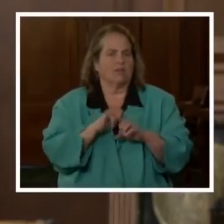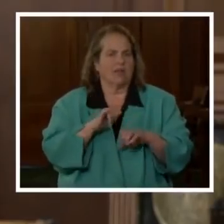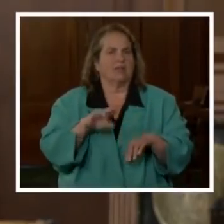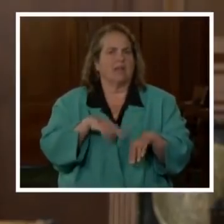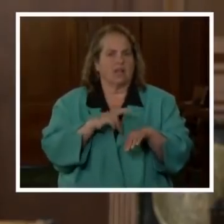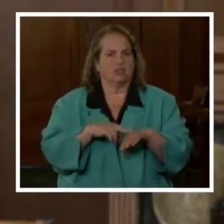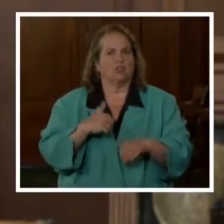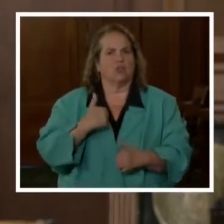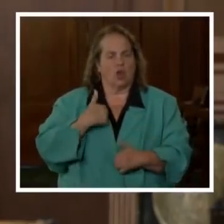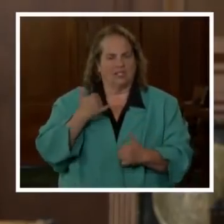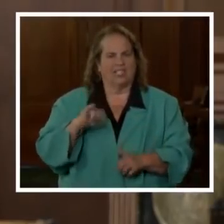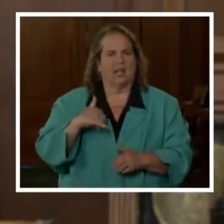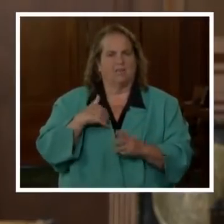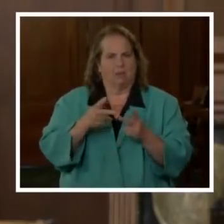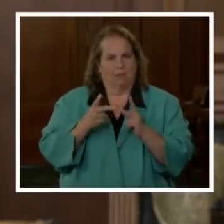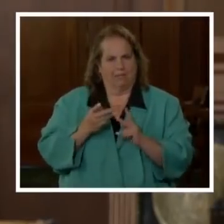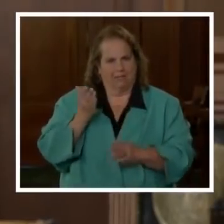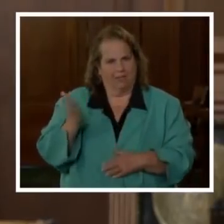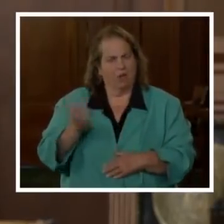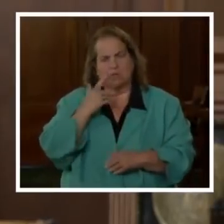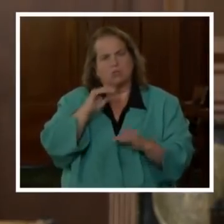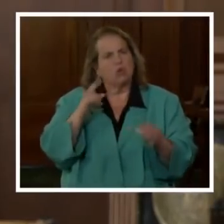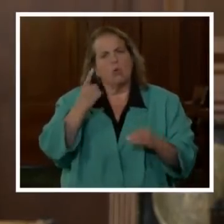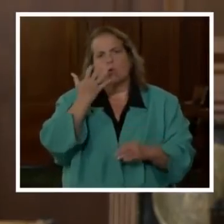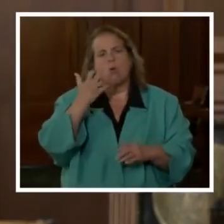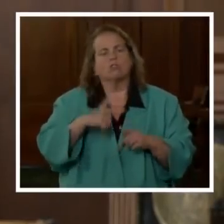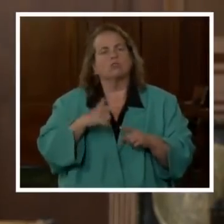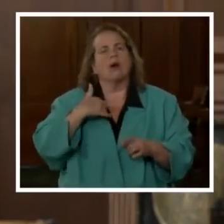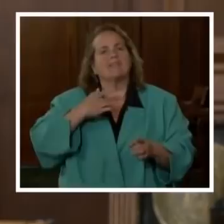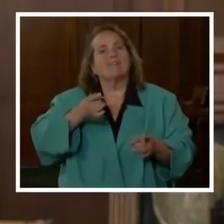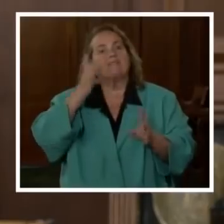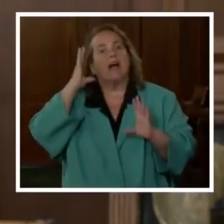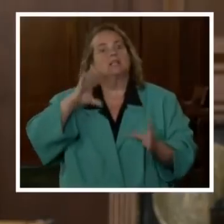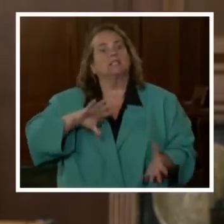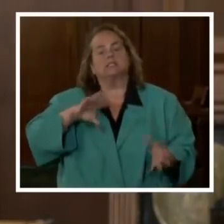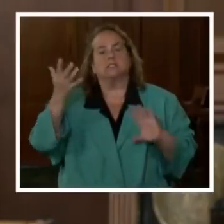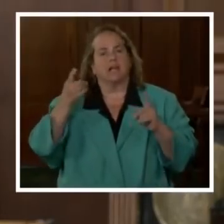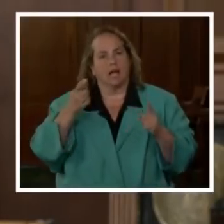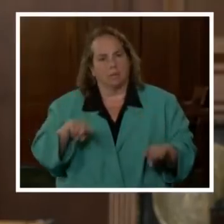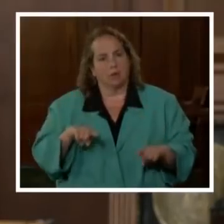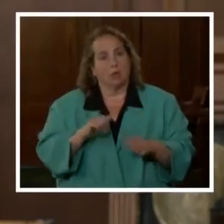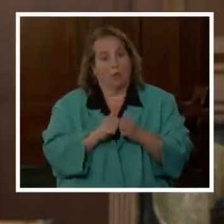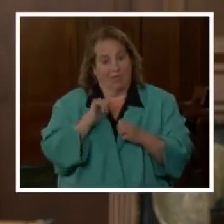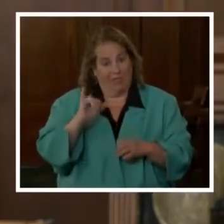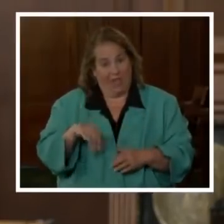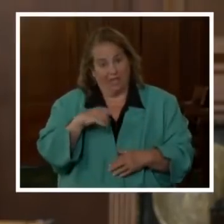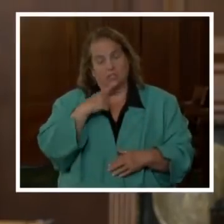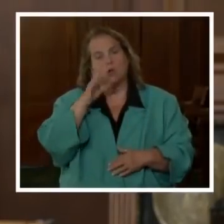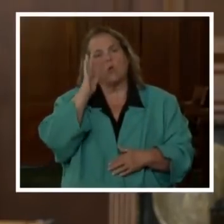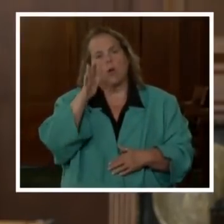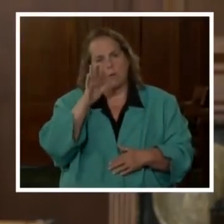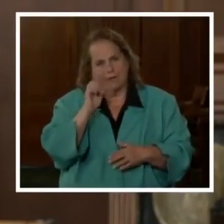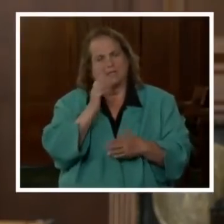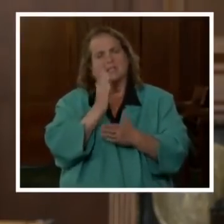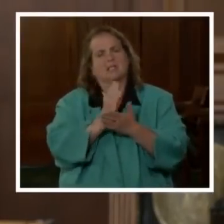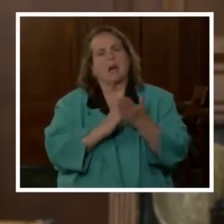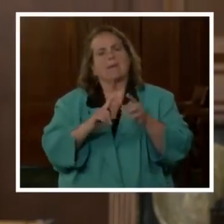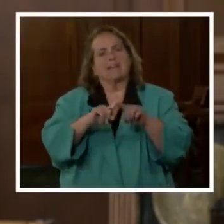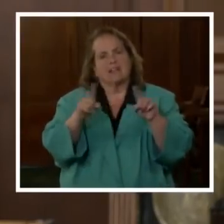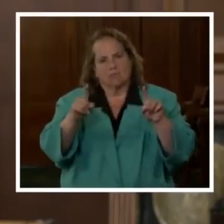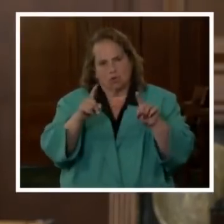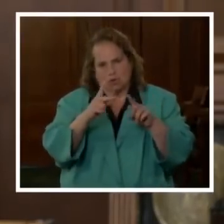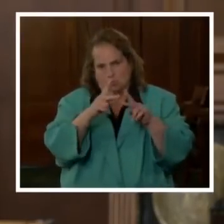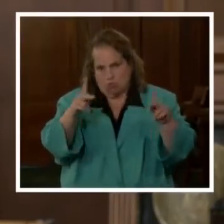have a presence, because no one would want that to occur. With that said, there are certainly going to be some different parameters